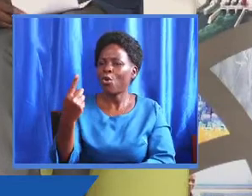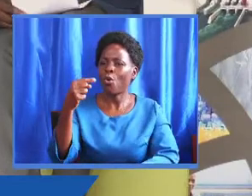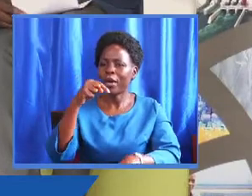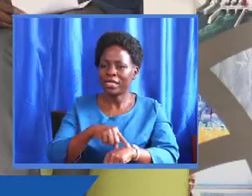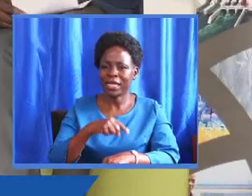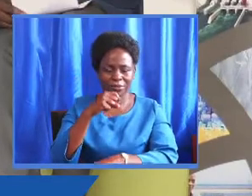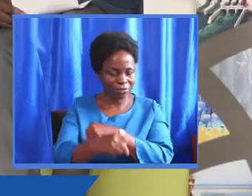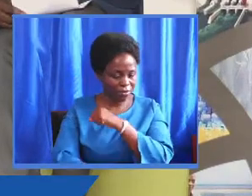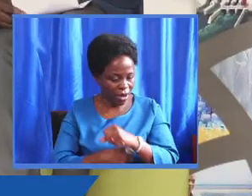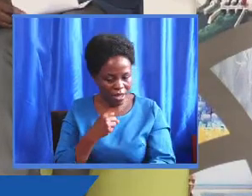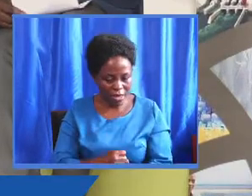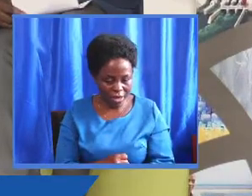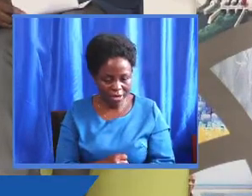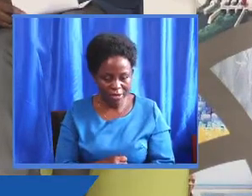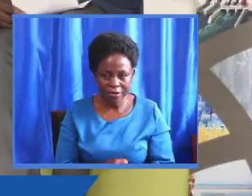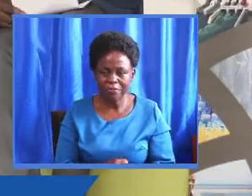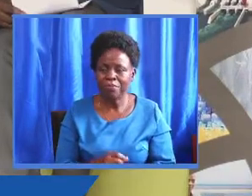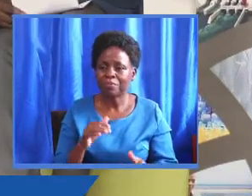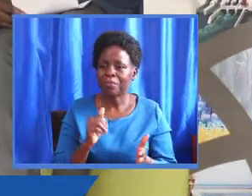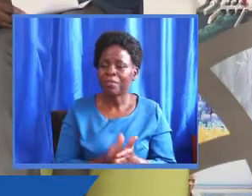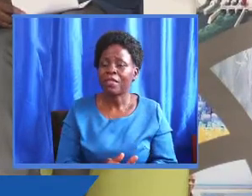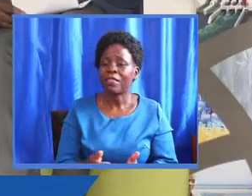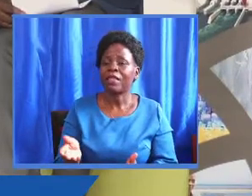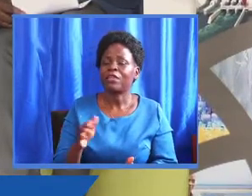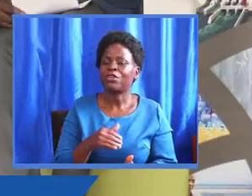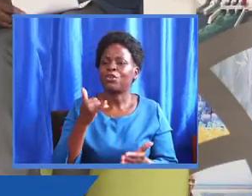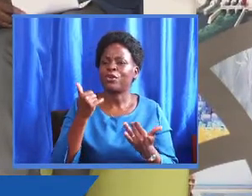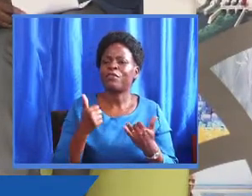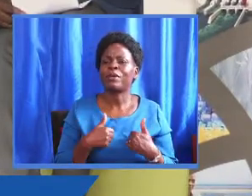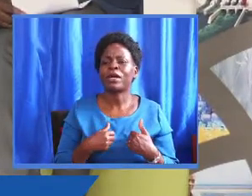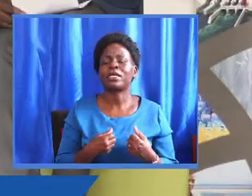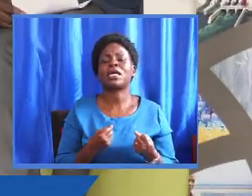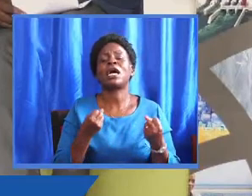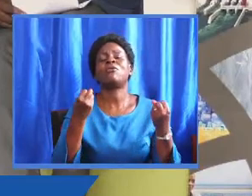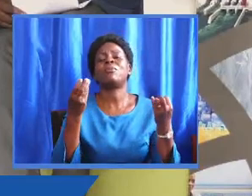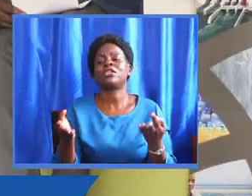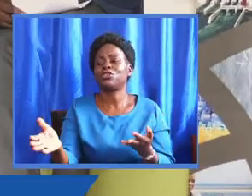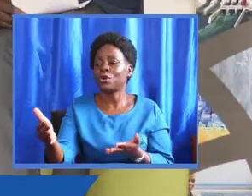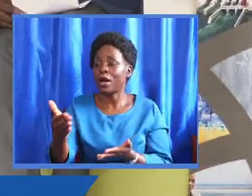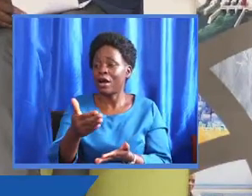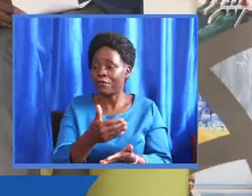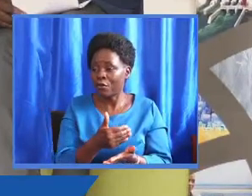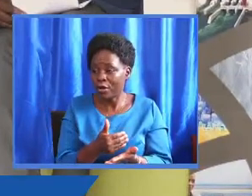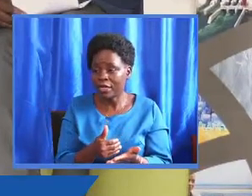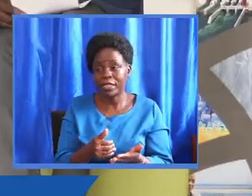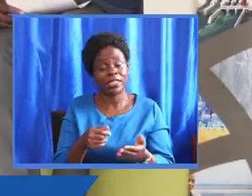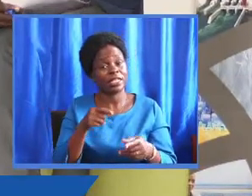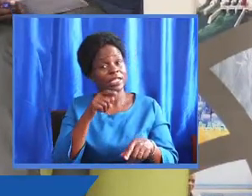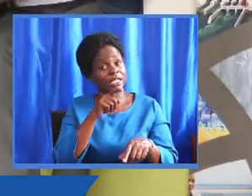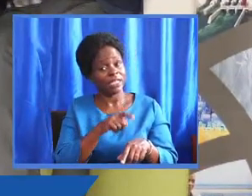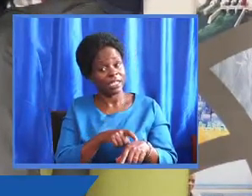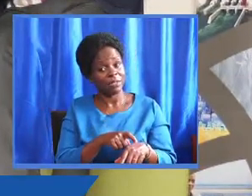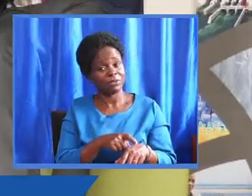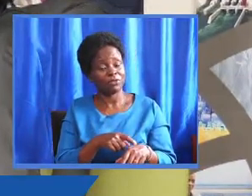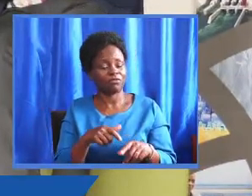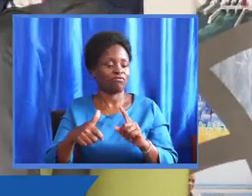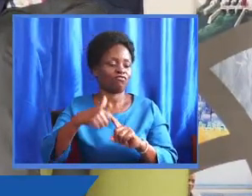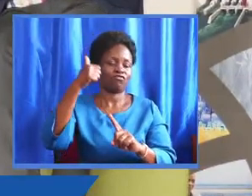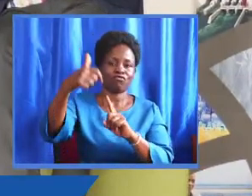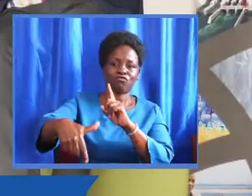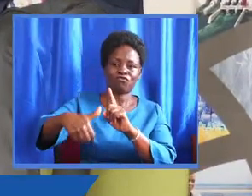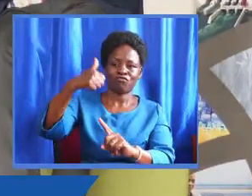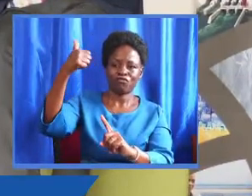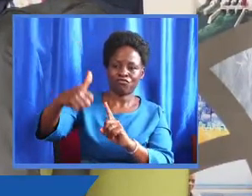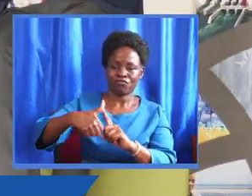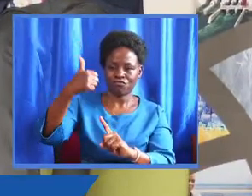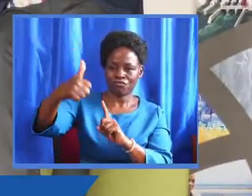a year. In that return, you're telling us how much you've collected in terms of rent.